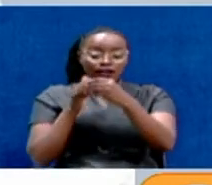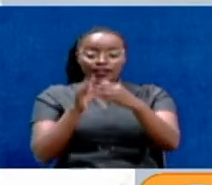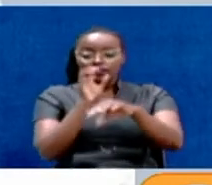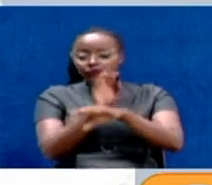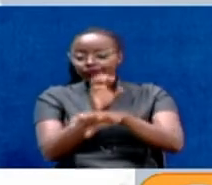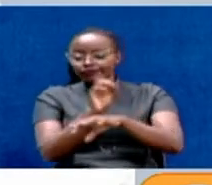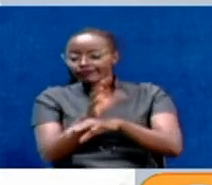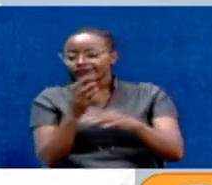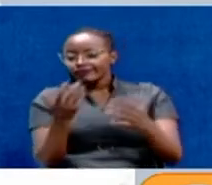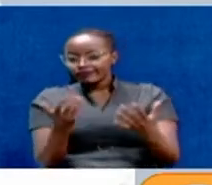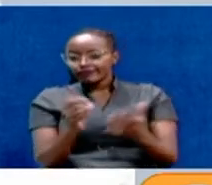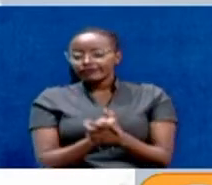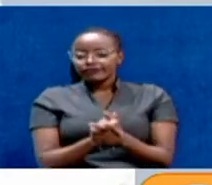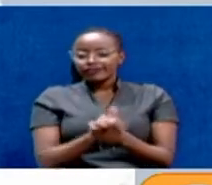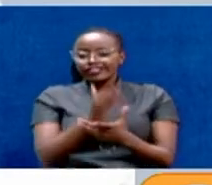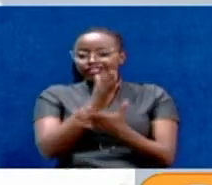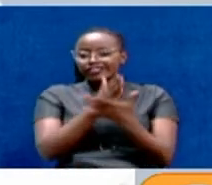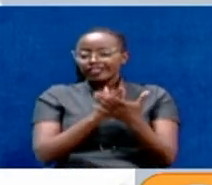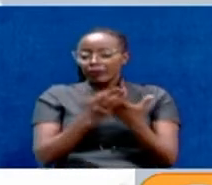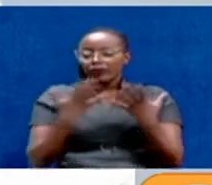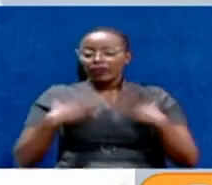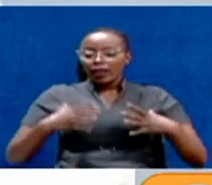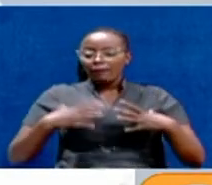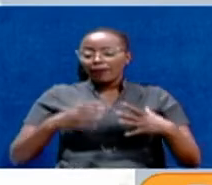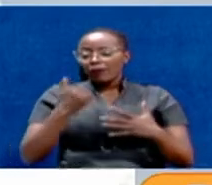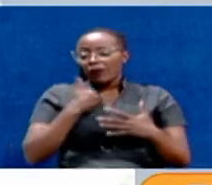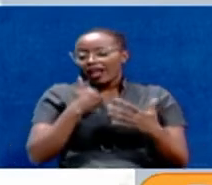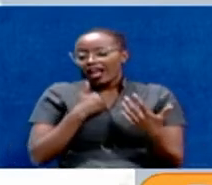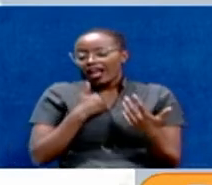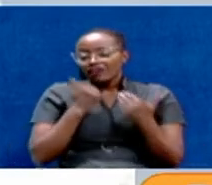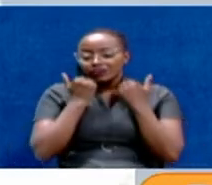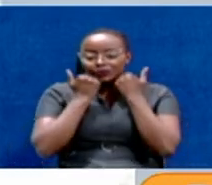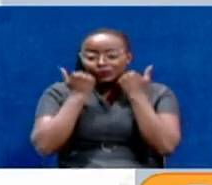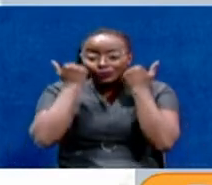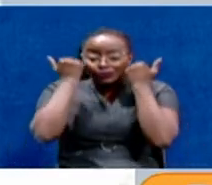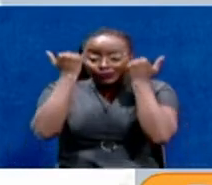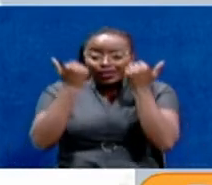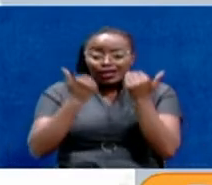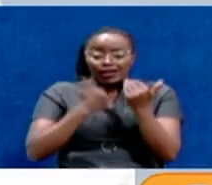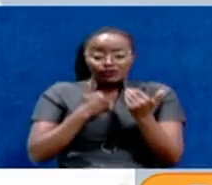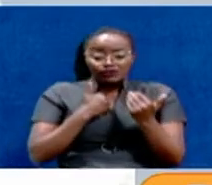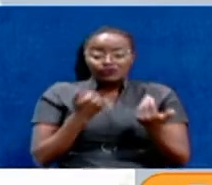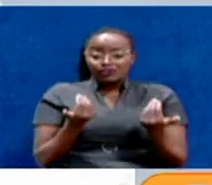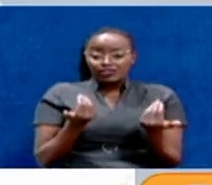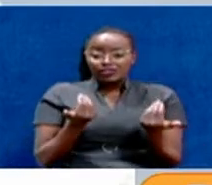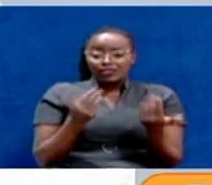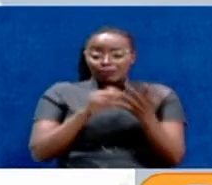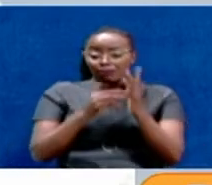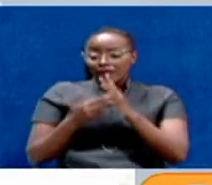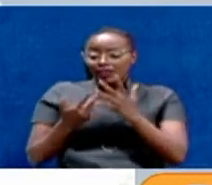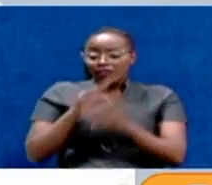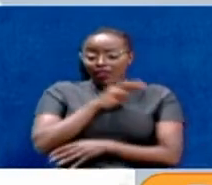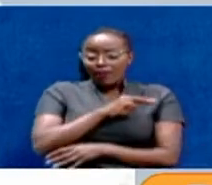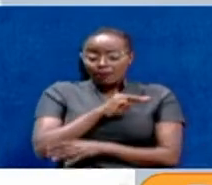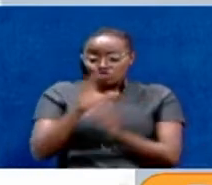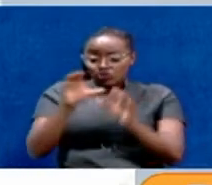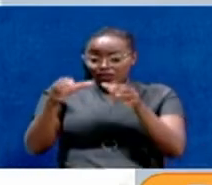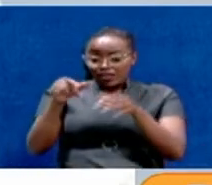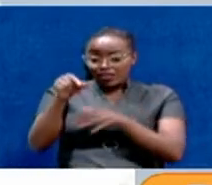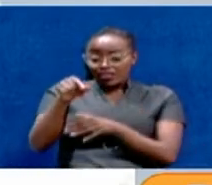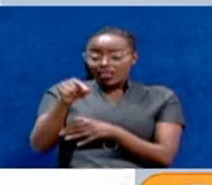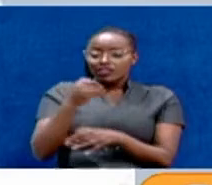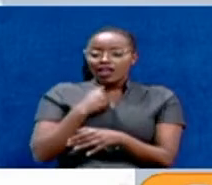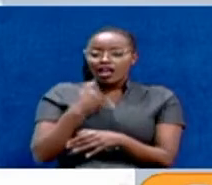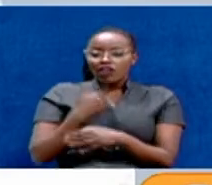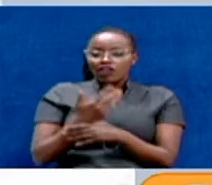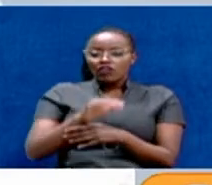As I said, some of them are going through mental health problems. So the mission to seafarers, in conjunction